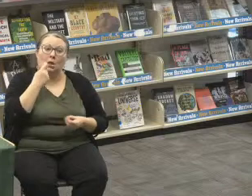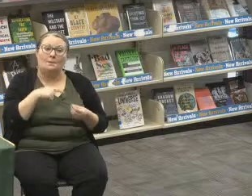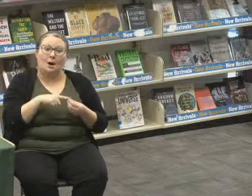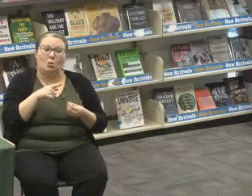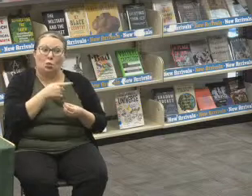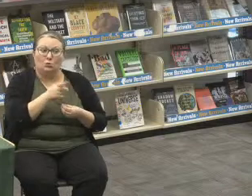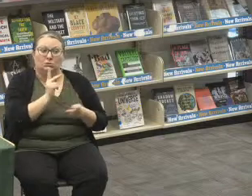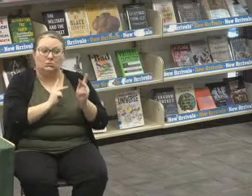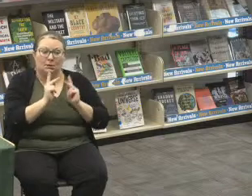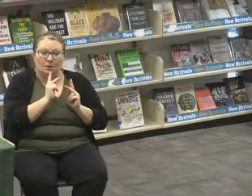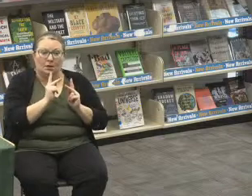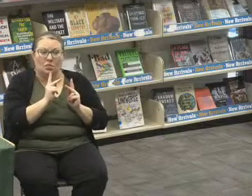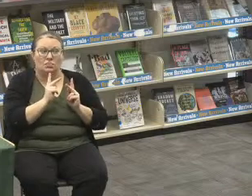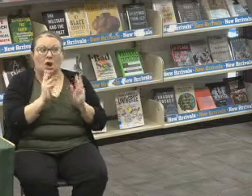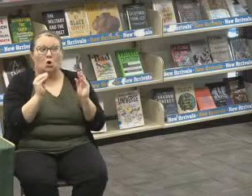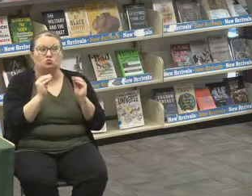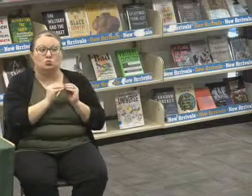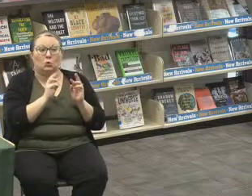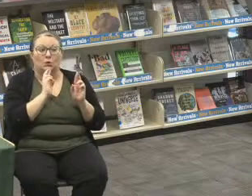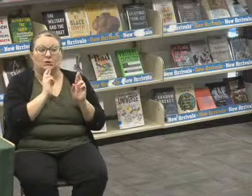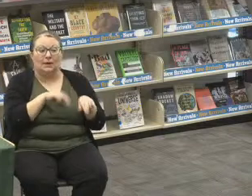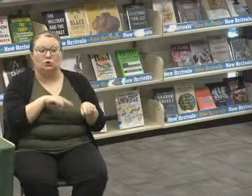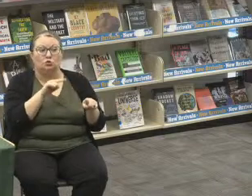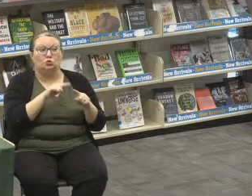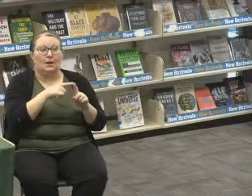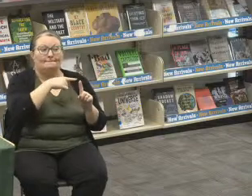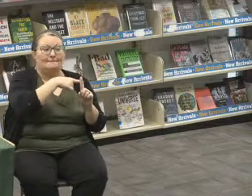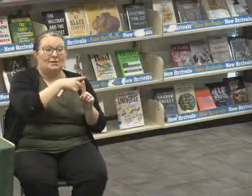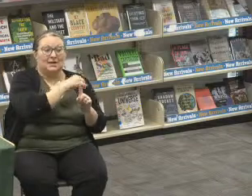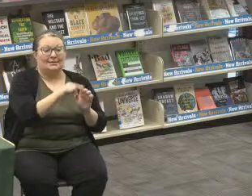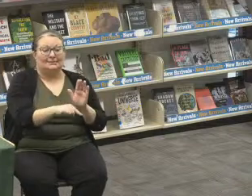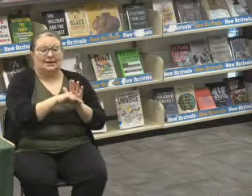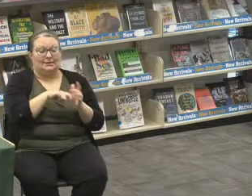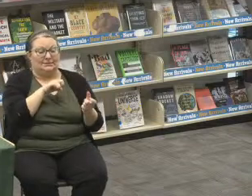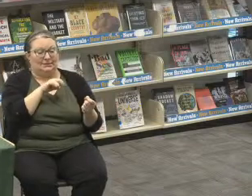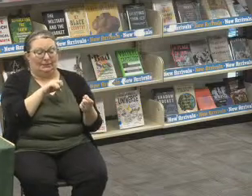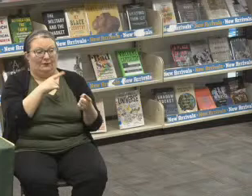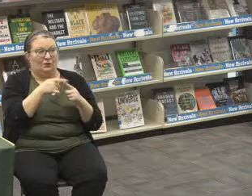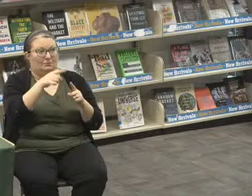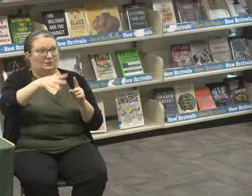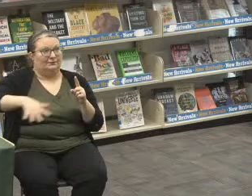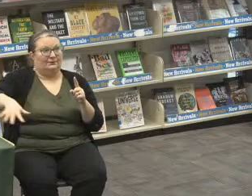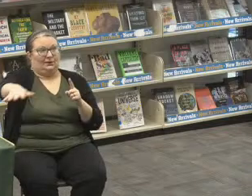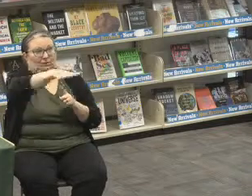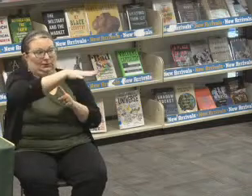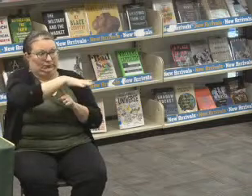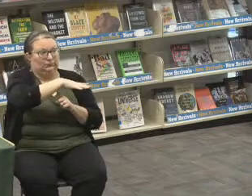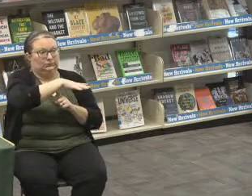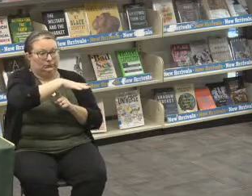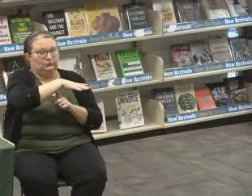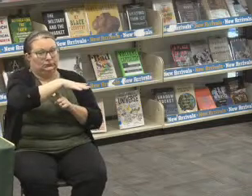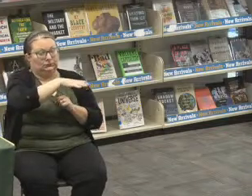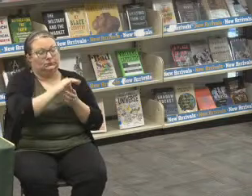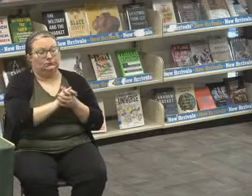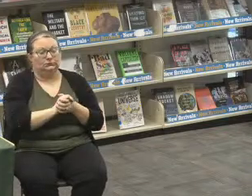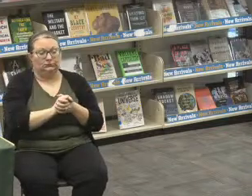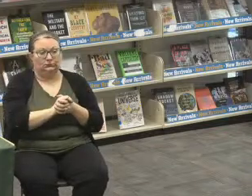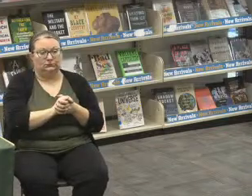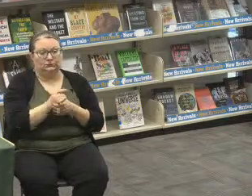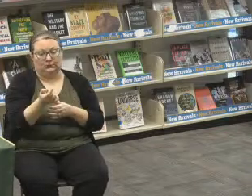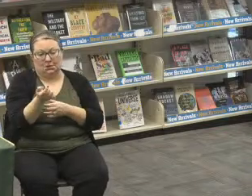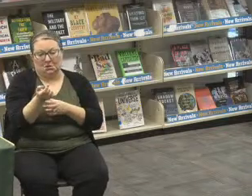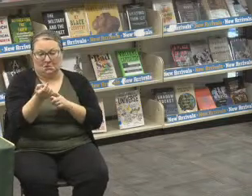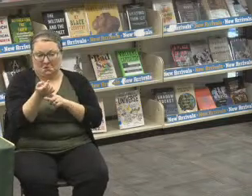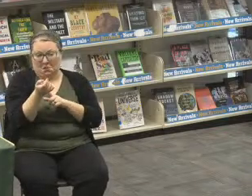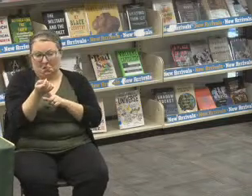folks is that they are both more responsive to both positive and negative stimuli from the environment. So like a little